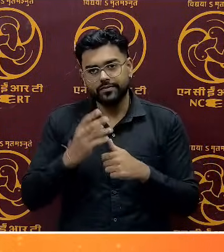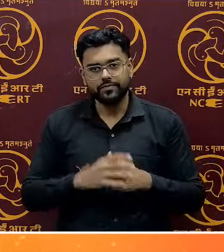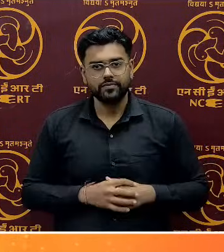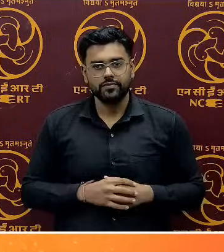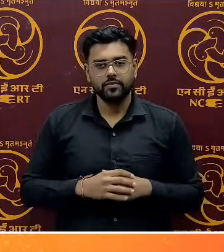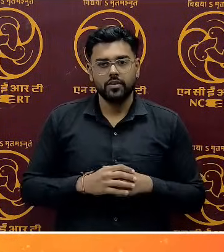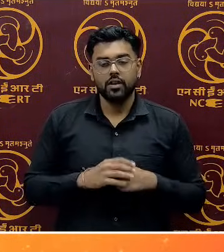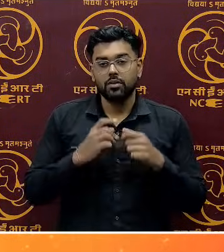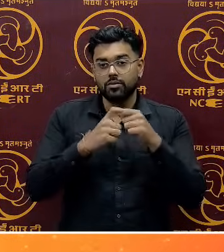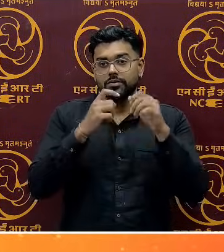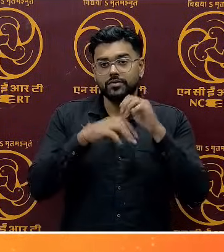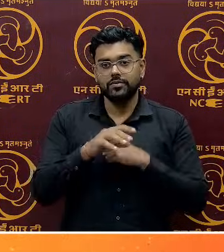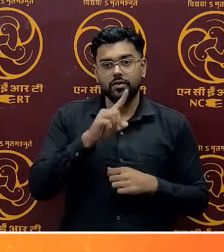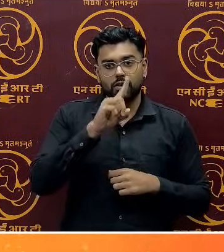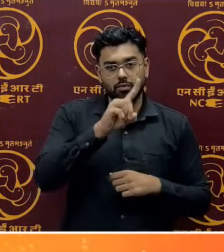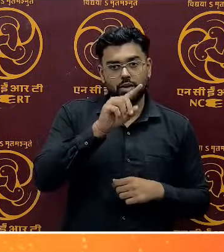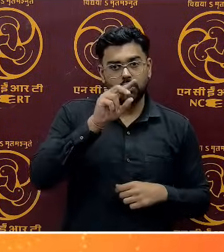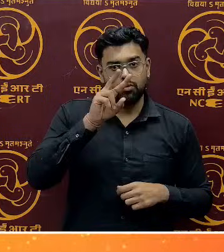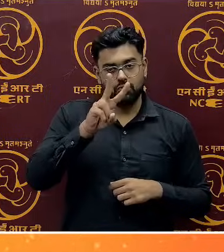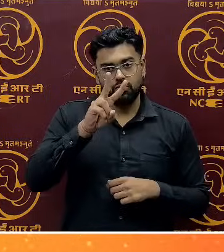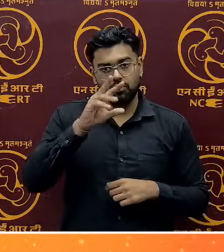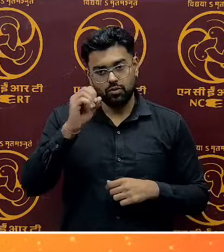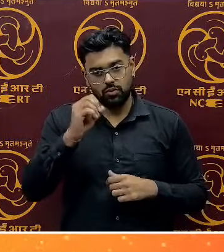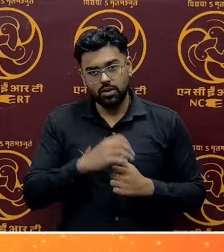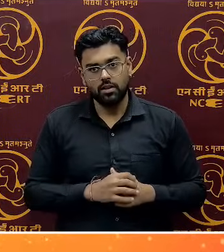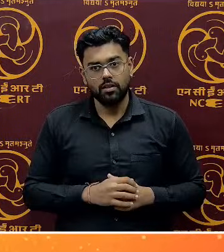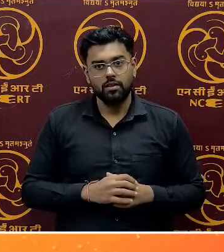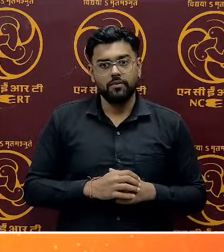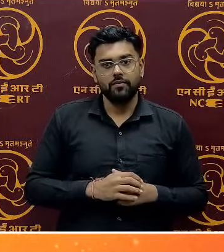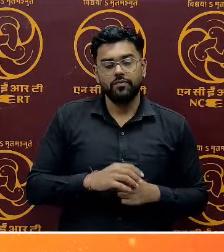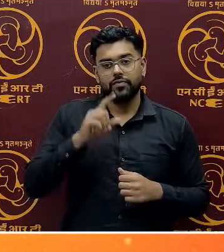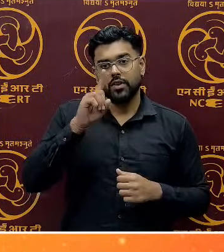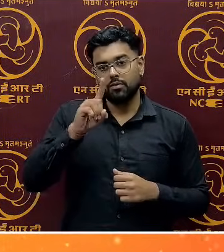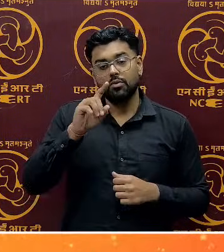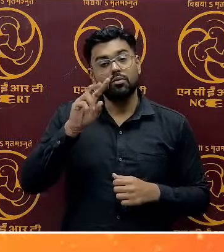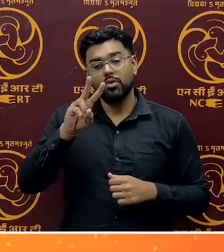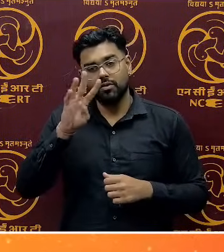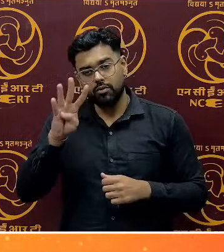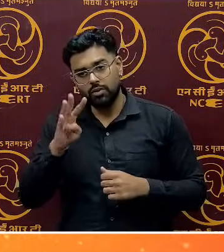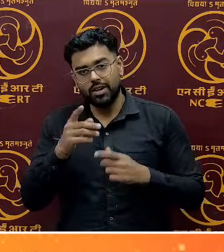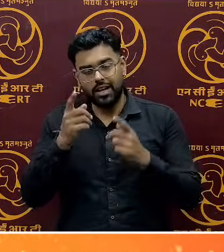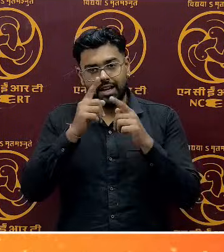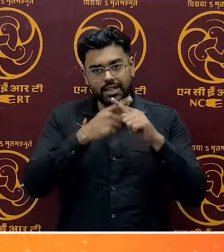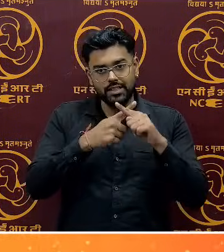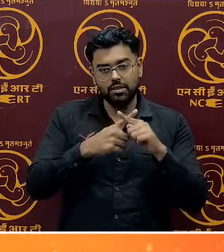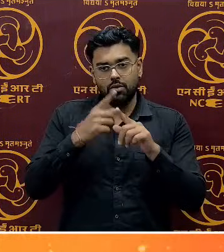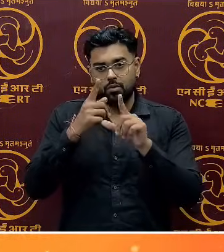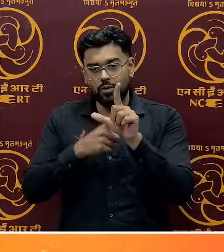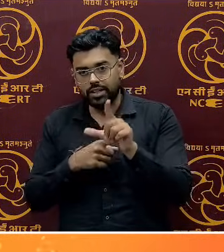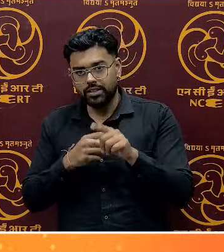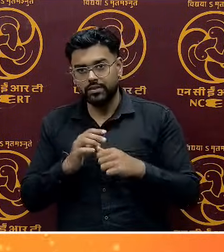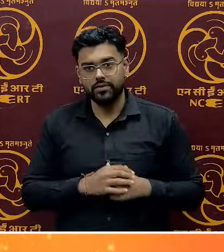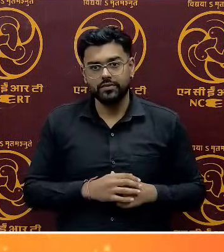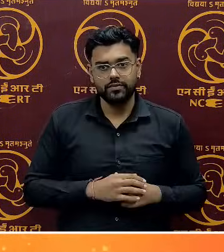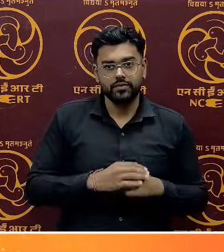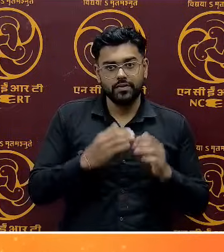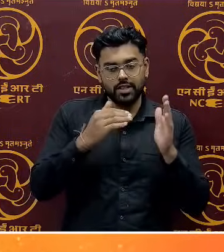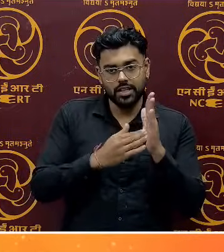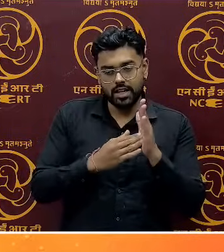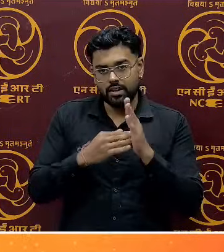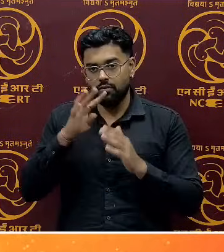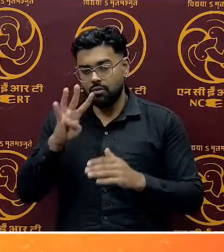have a question here: 120, 24 and x, y and 8, z and